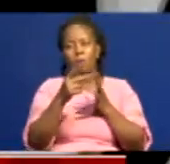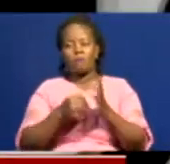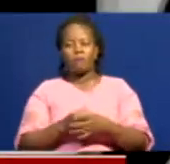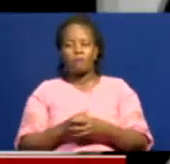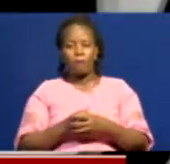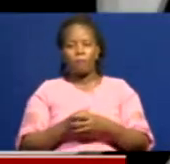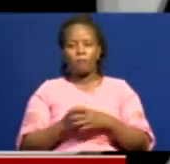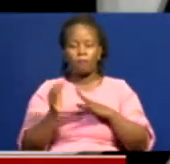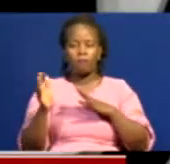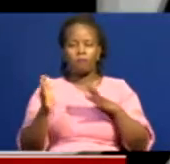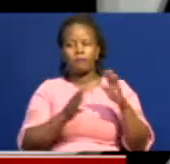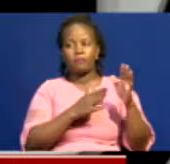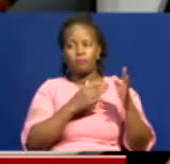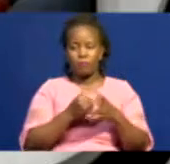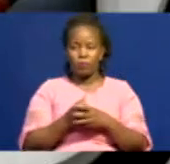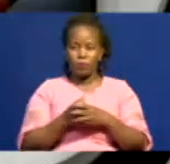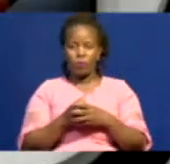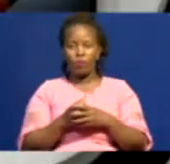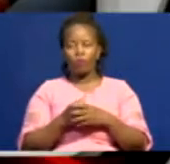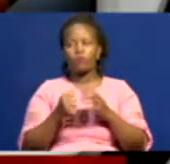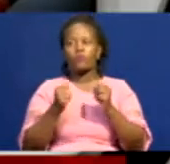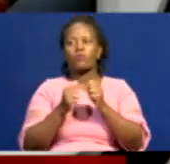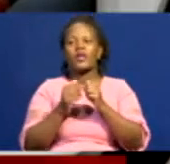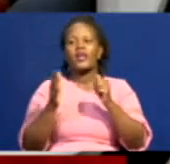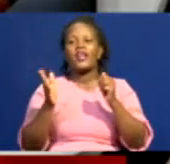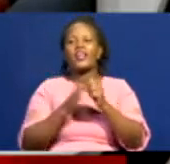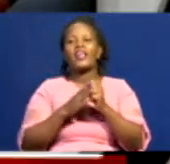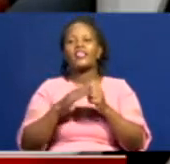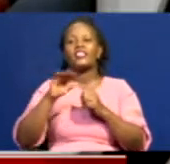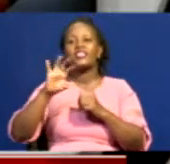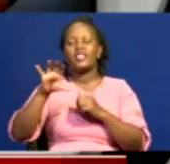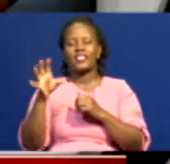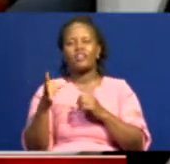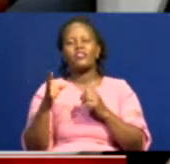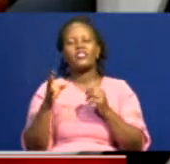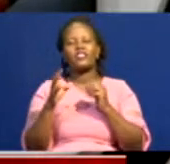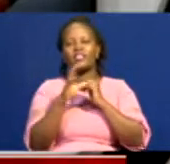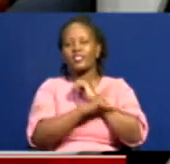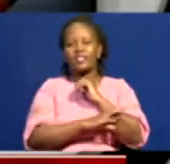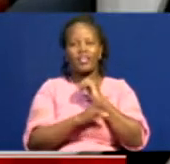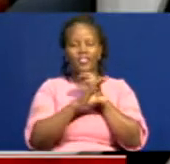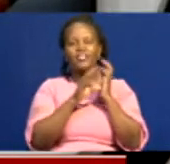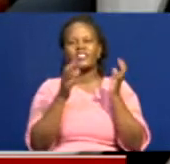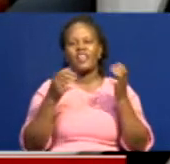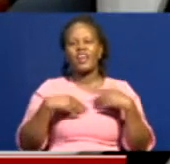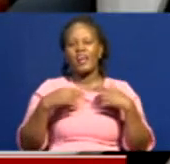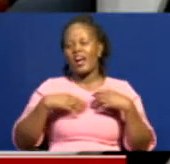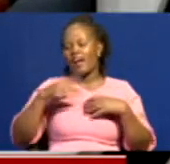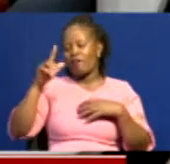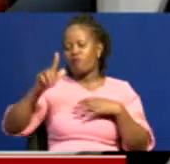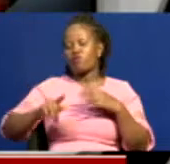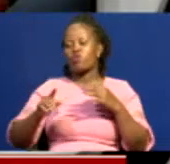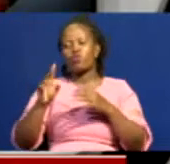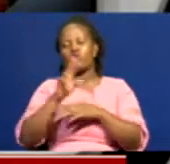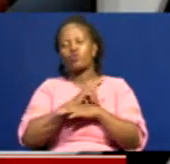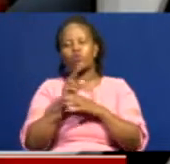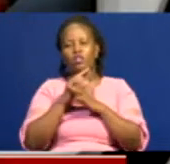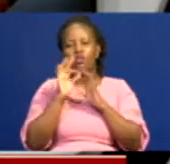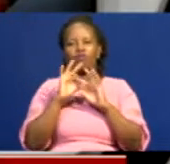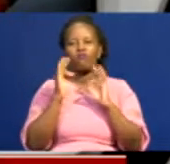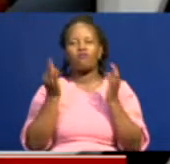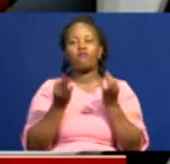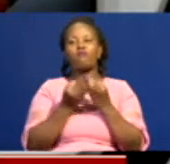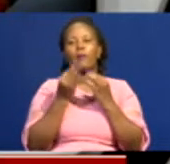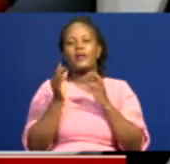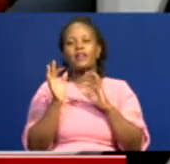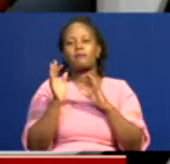Let's now move into family matters. Now, 19 counties in Kenya have a low contraceptive prevalence rate in line with the Kenya Vision 2030. According